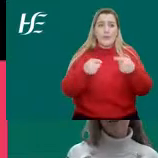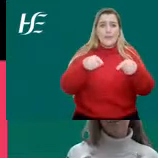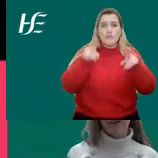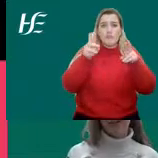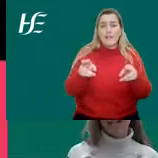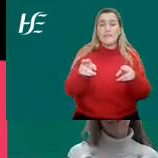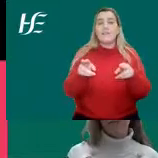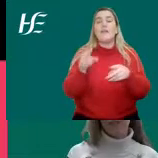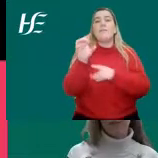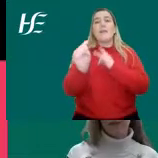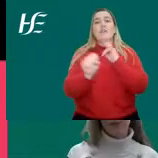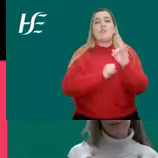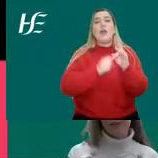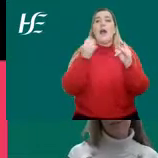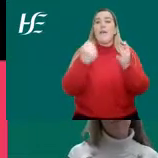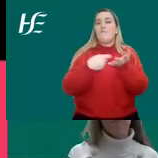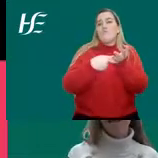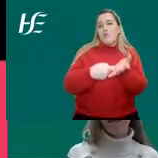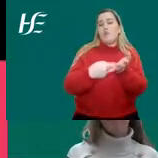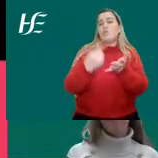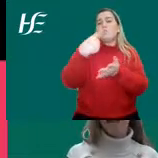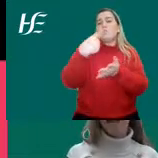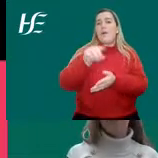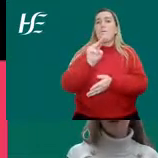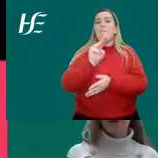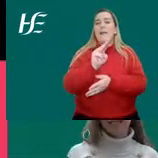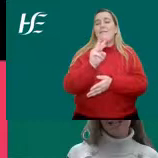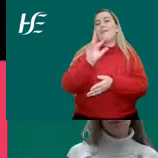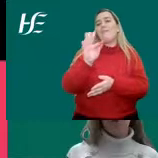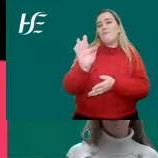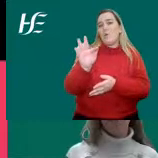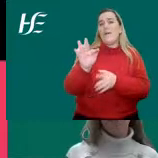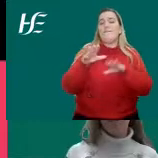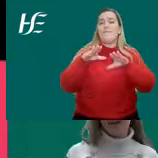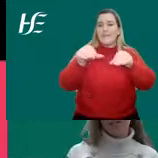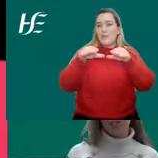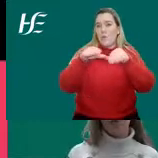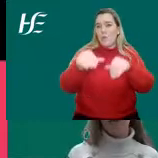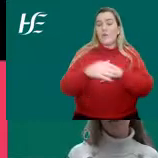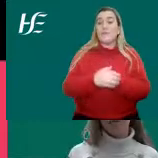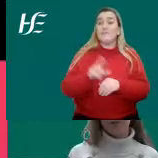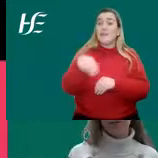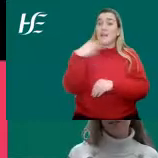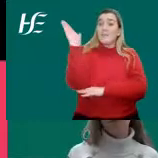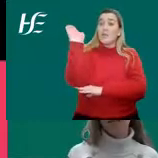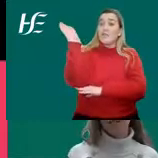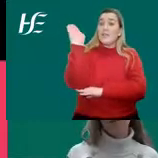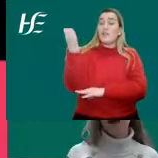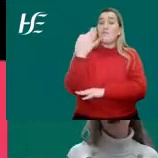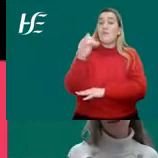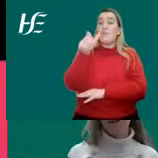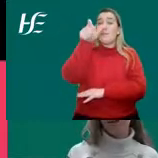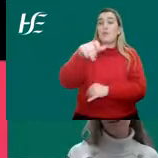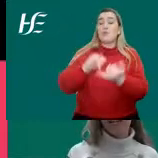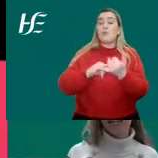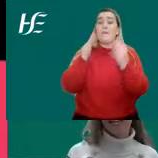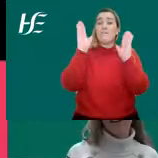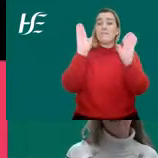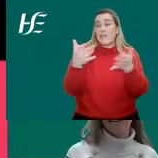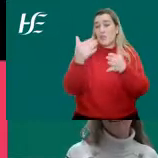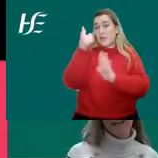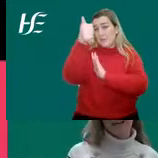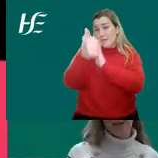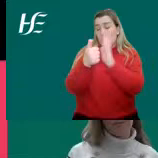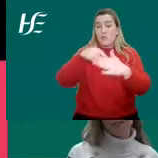get a referral to our pelvic health physiotherapist. The next presentation will be from a patient who has experienced coming to our pelvic floor